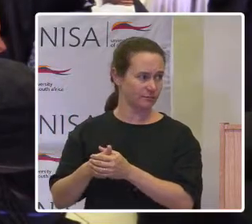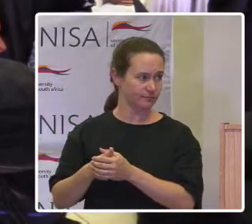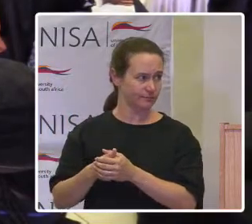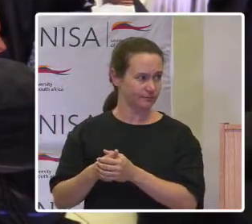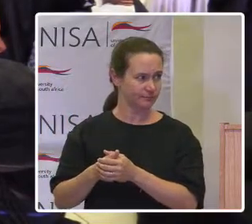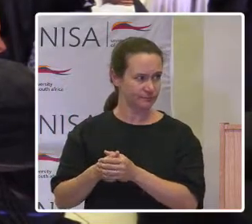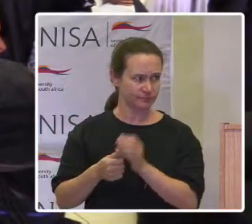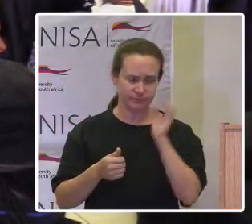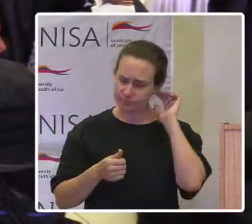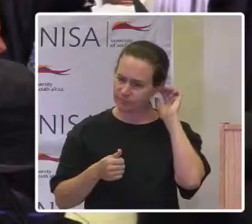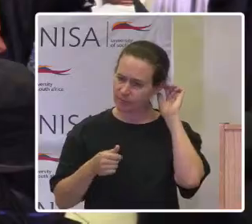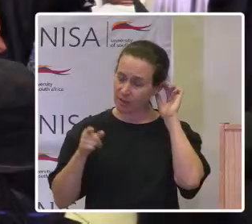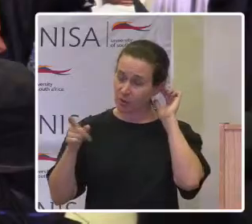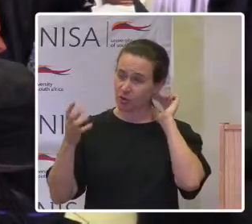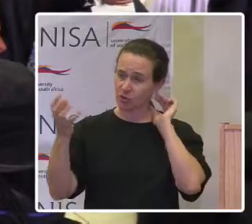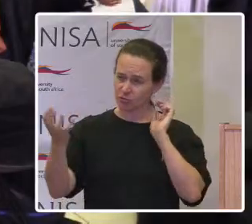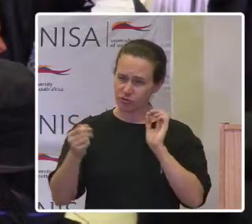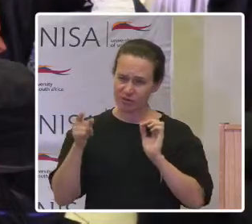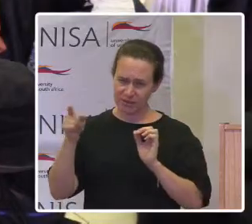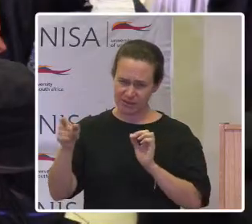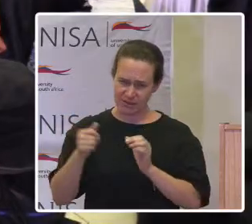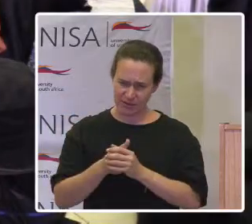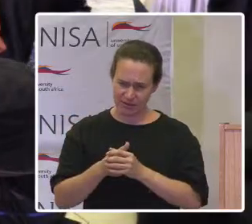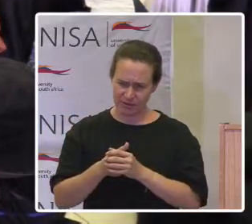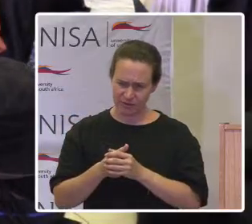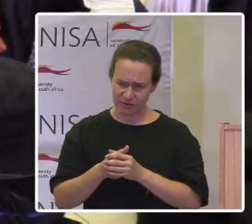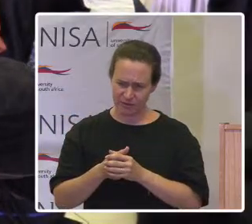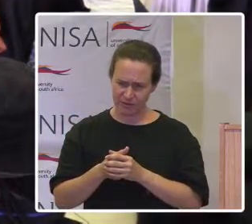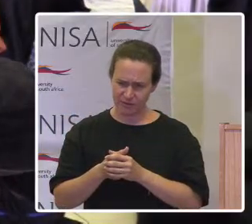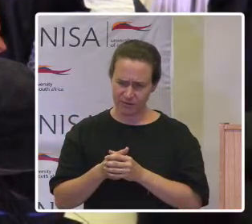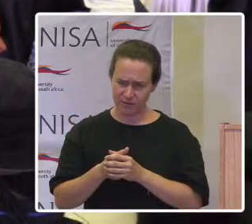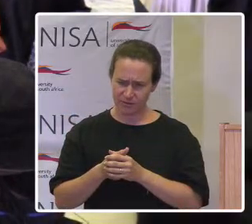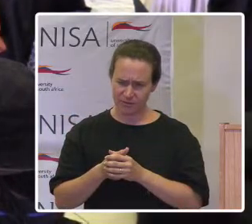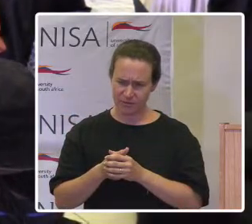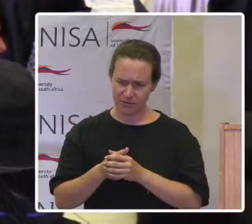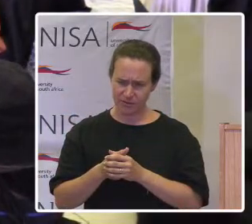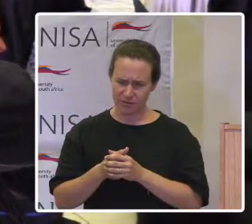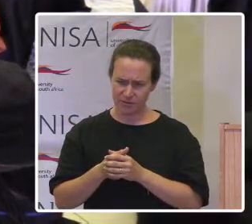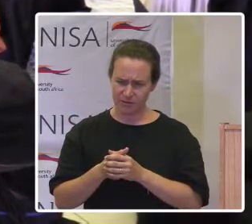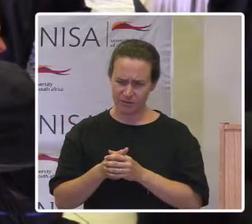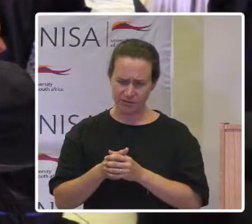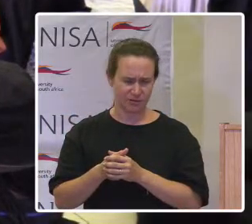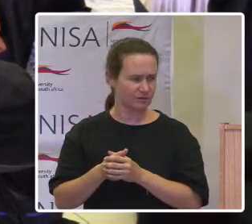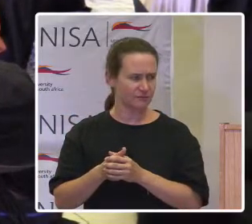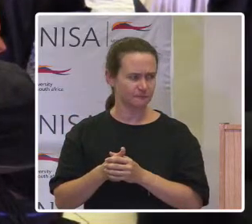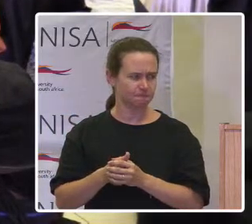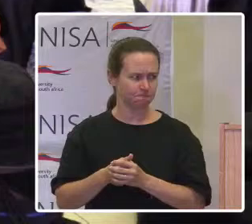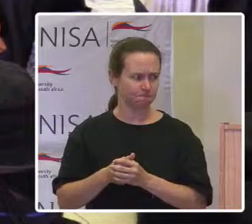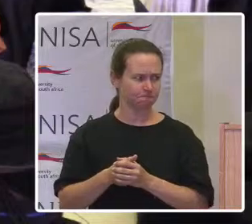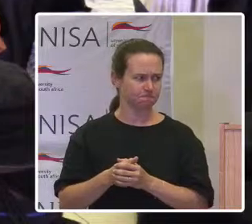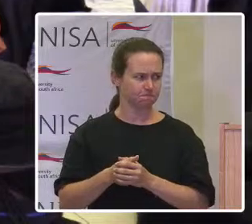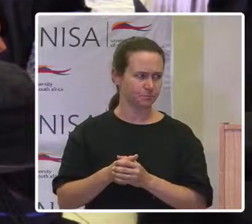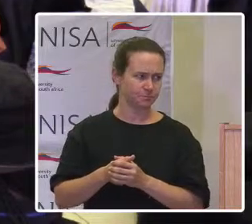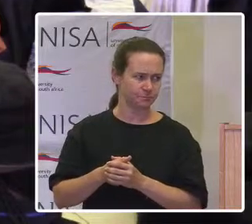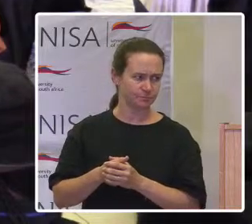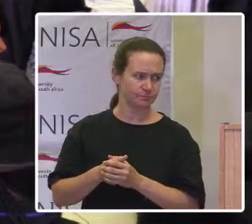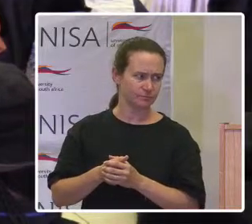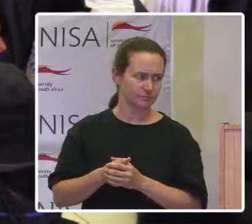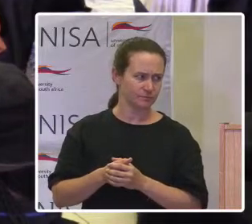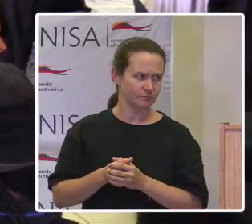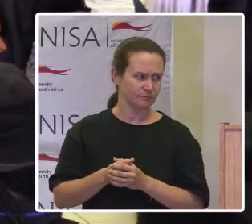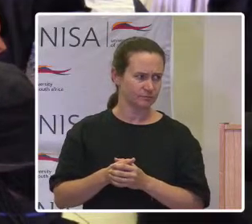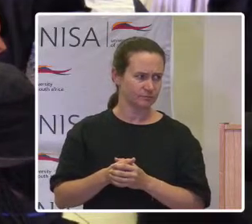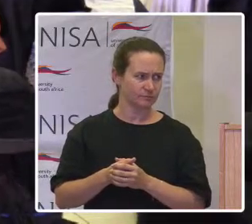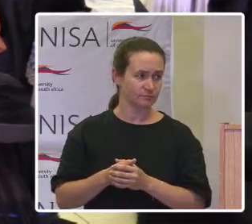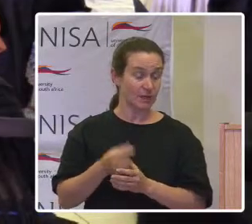updates, receipt thereof in 8 days or so. So in terms of the logistics, especially as one of the